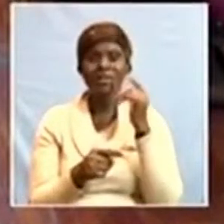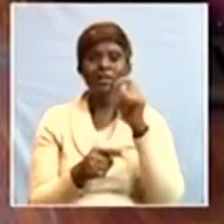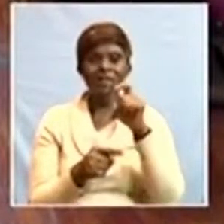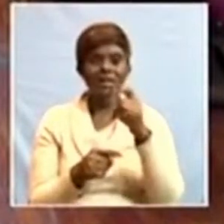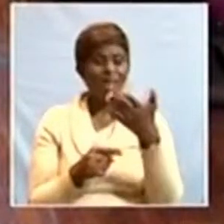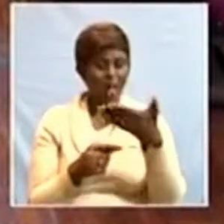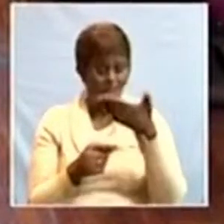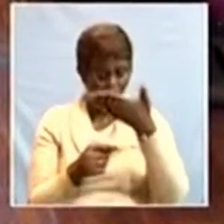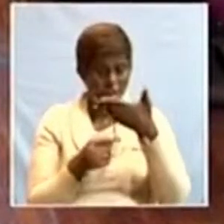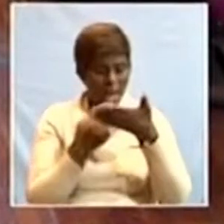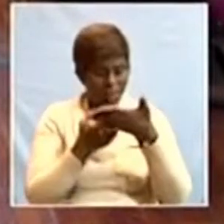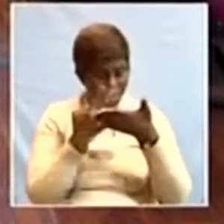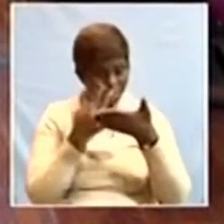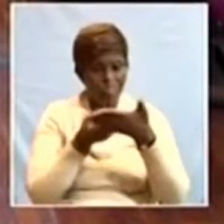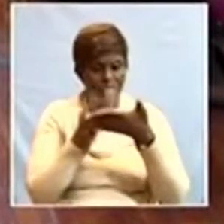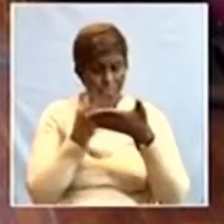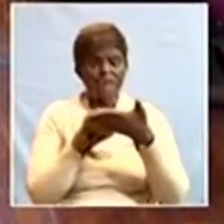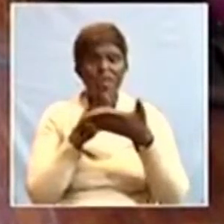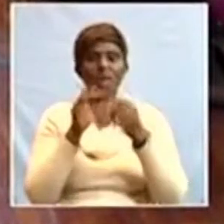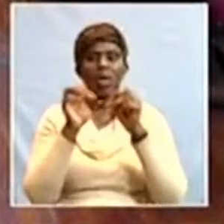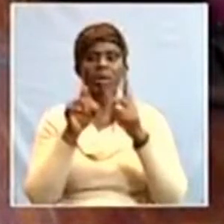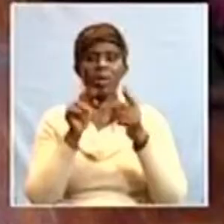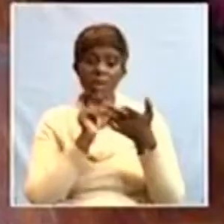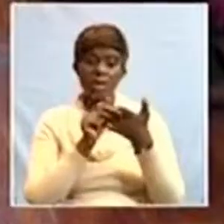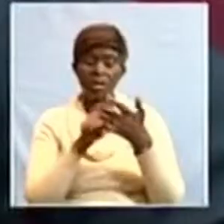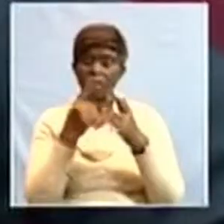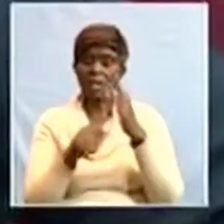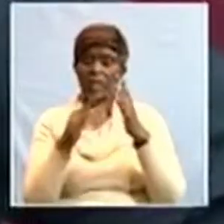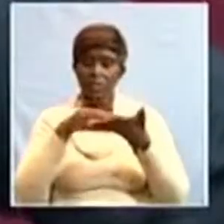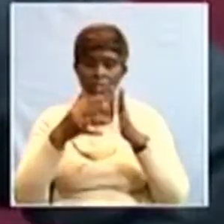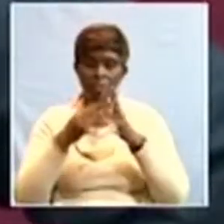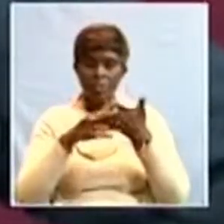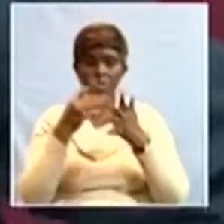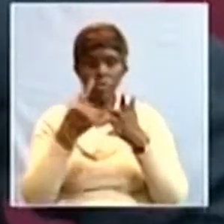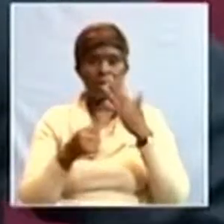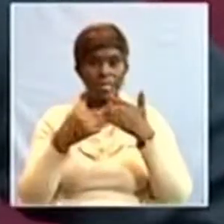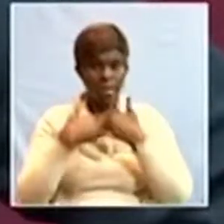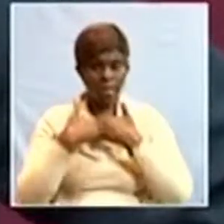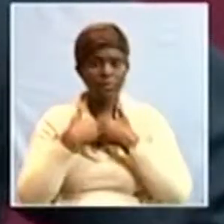word. Okay. So this is the integration that has been